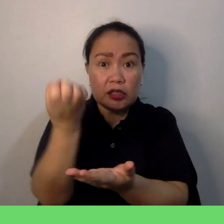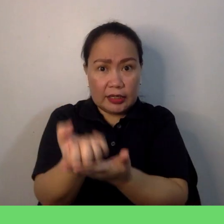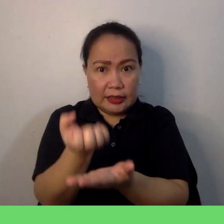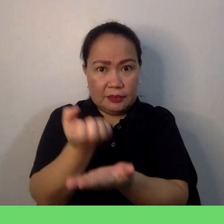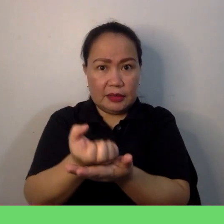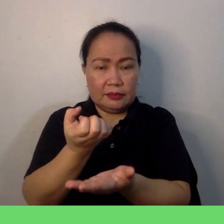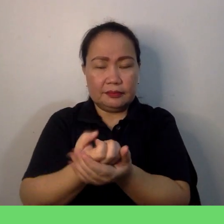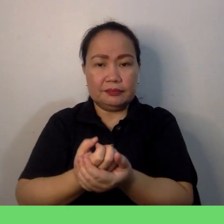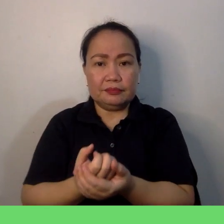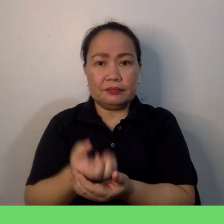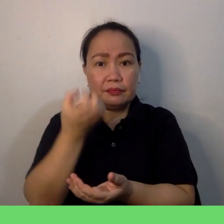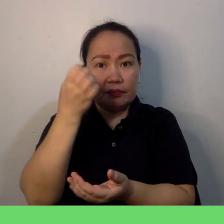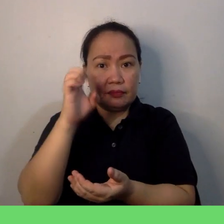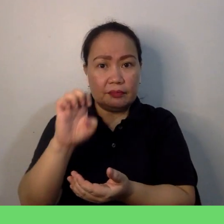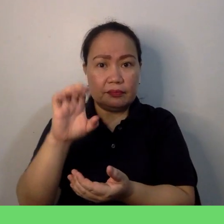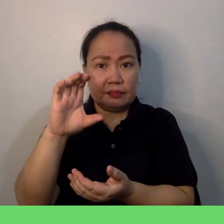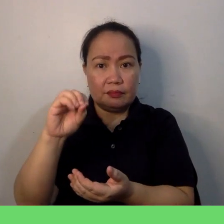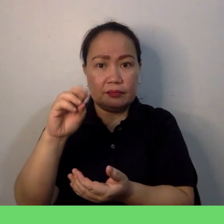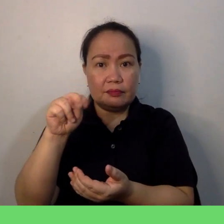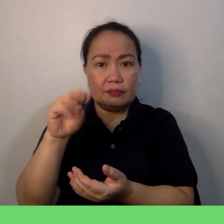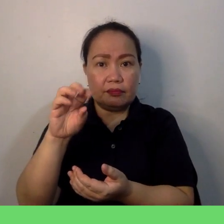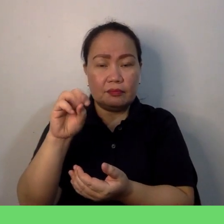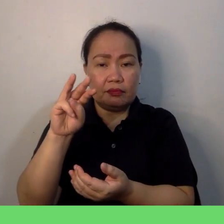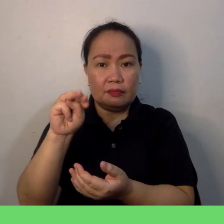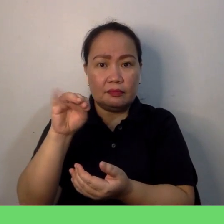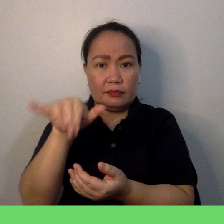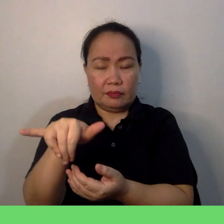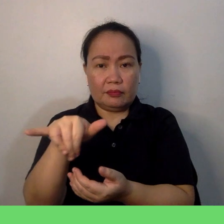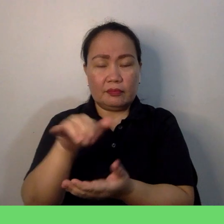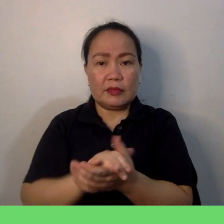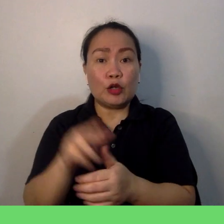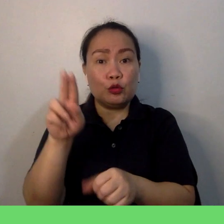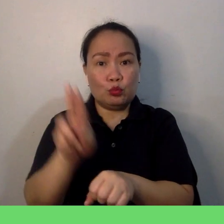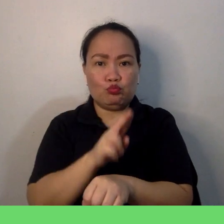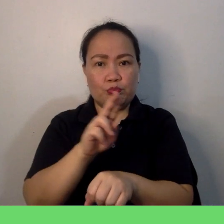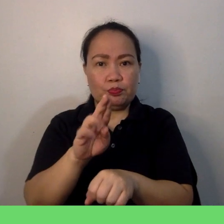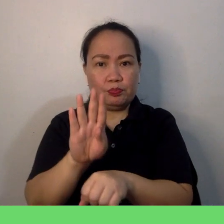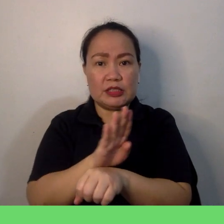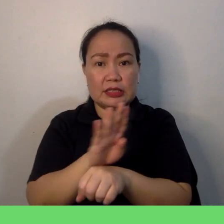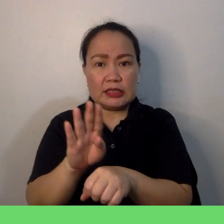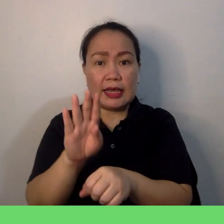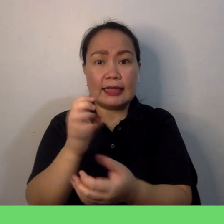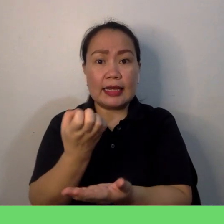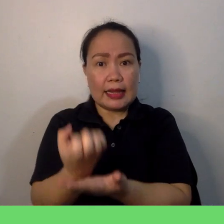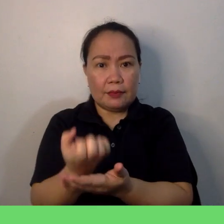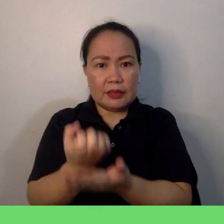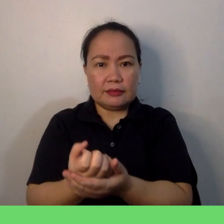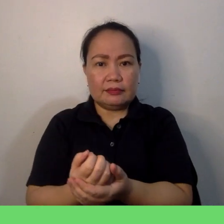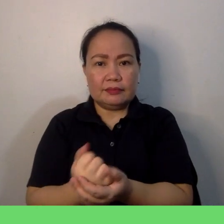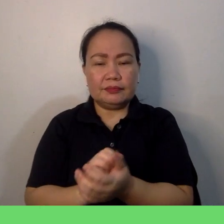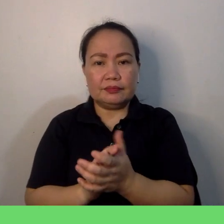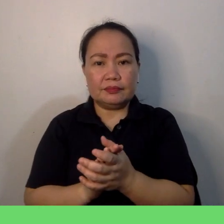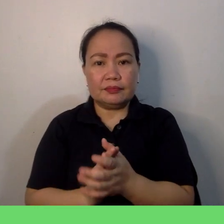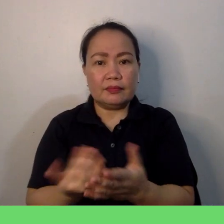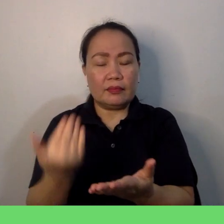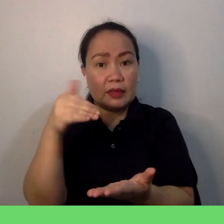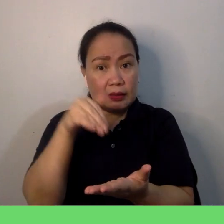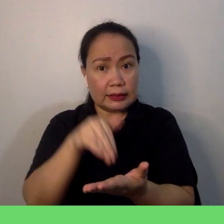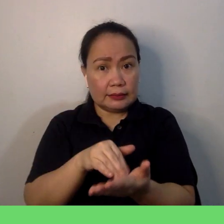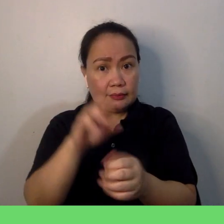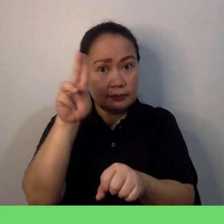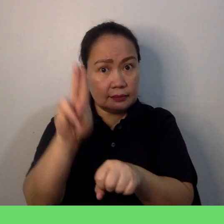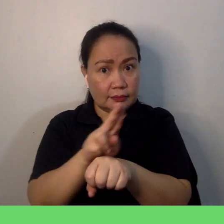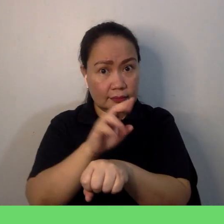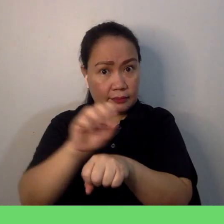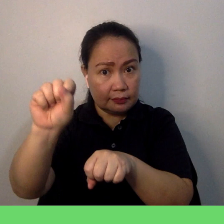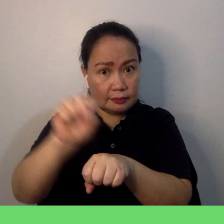po yun. That's why statistics is also used in business and economics. So again, the uses of statistics,